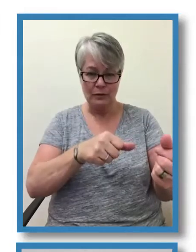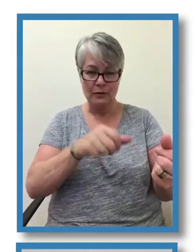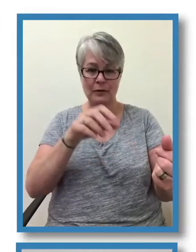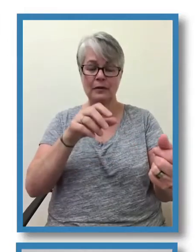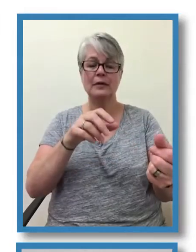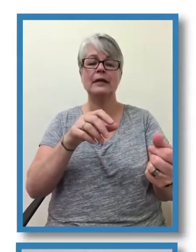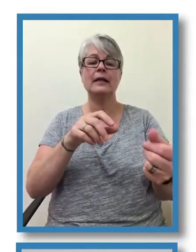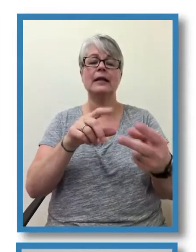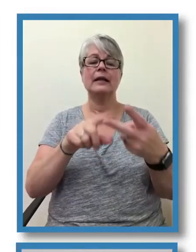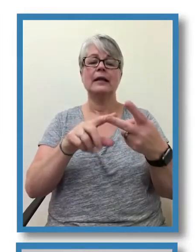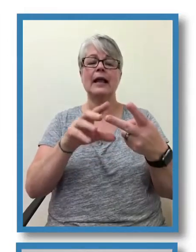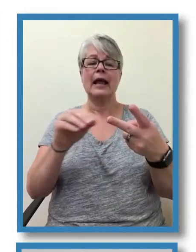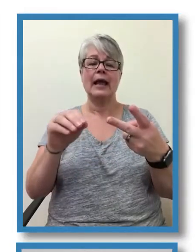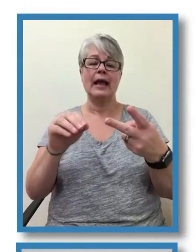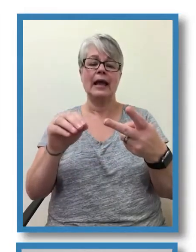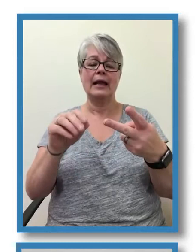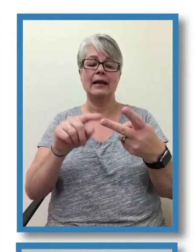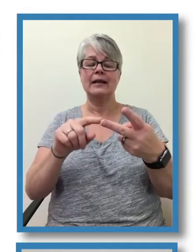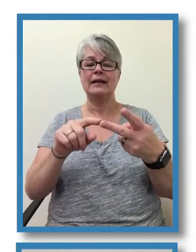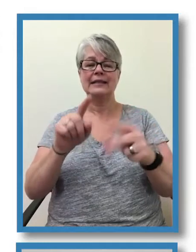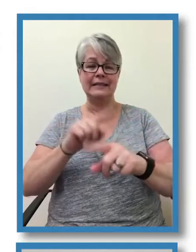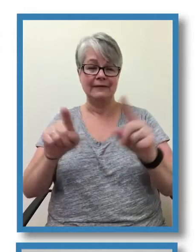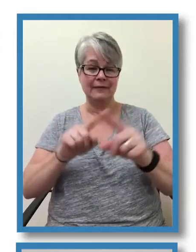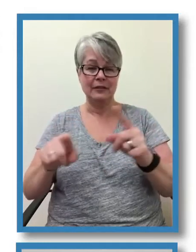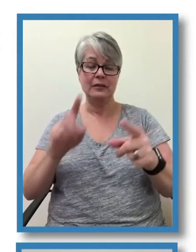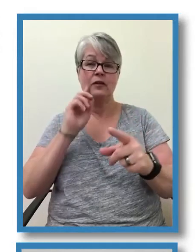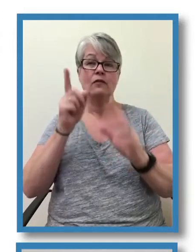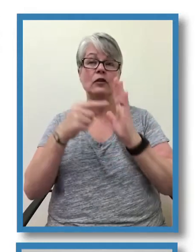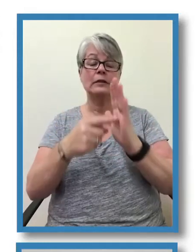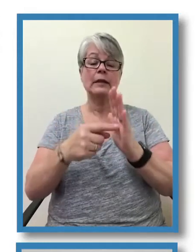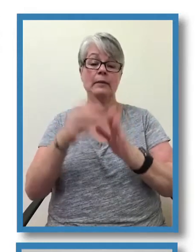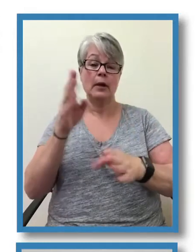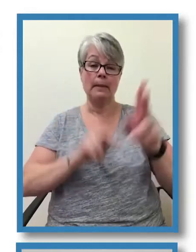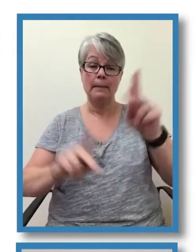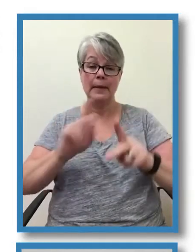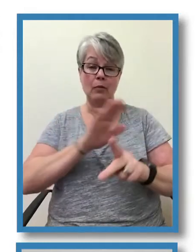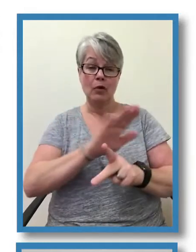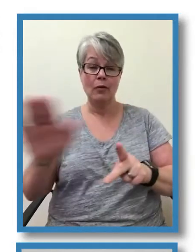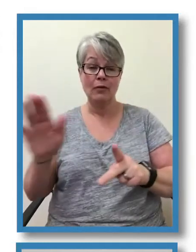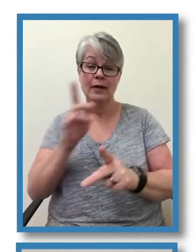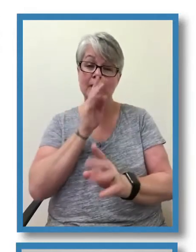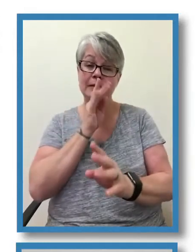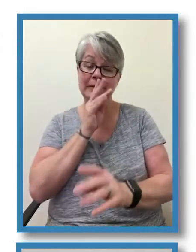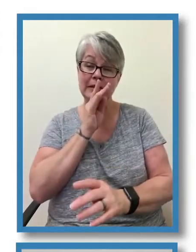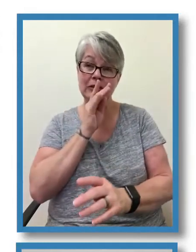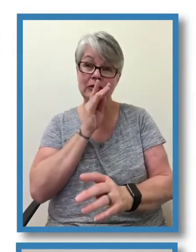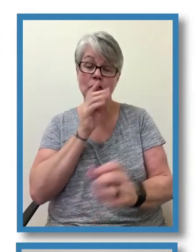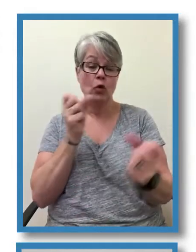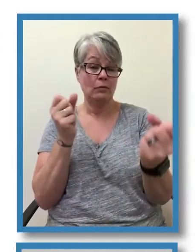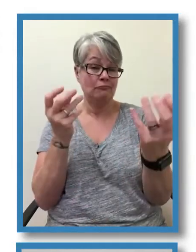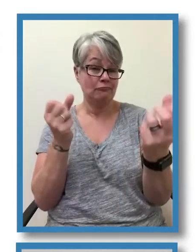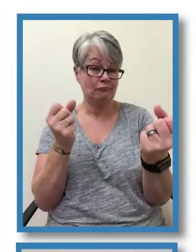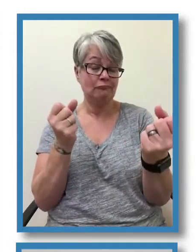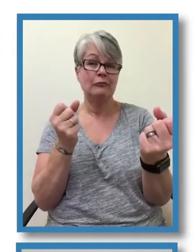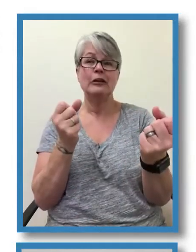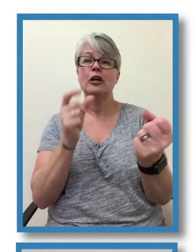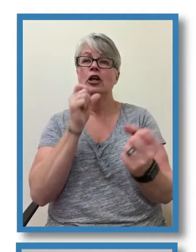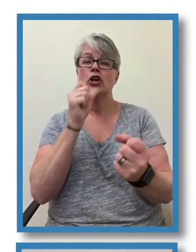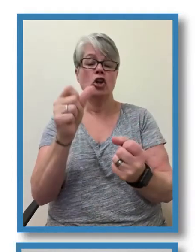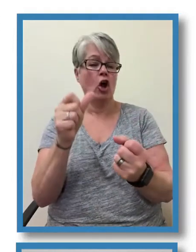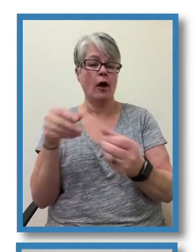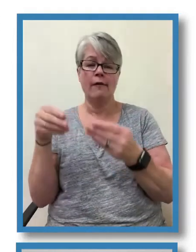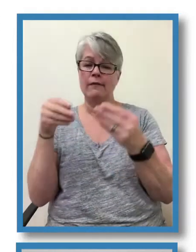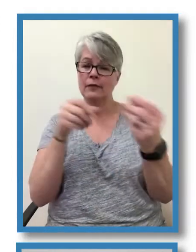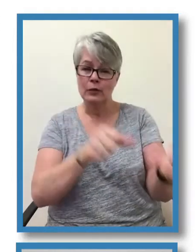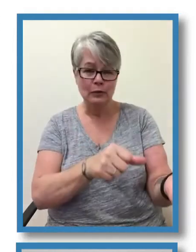non-fluent, and they have effortful, hesitant speech. And then the semantic variant is people that can speak